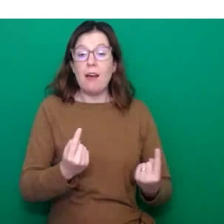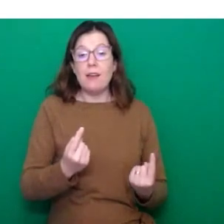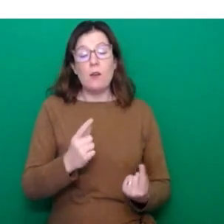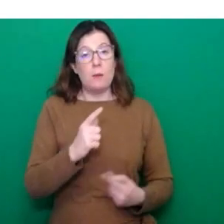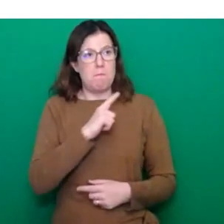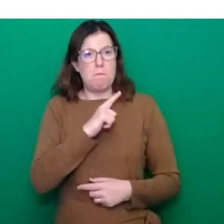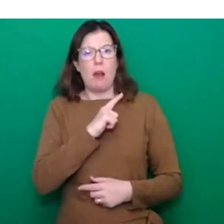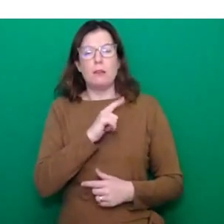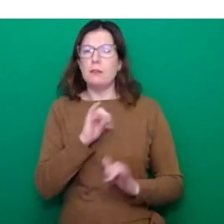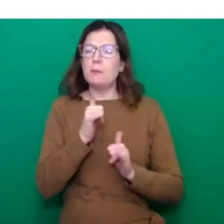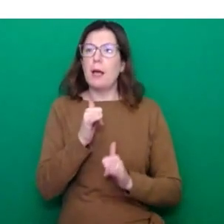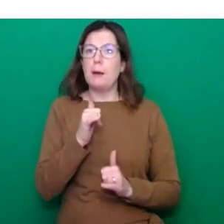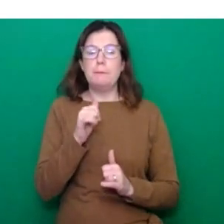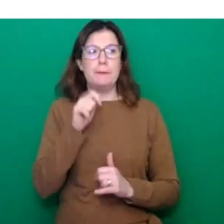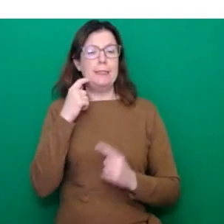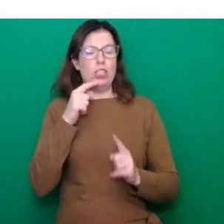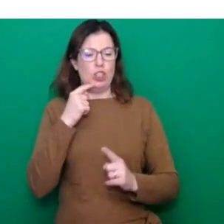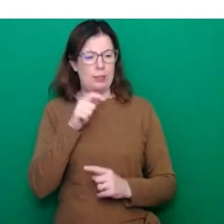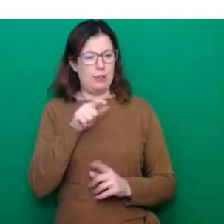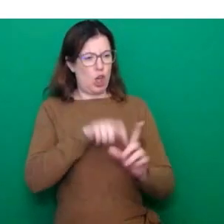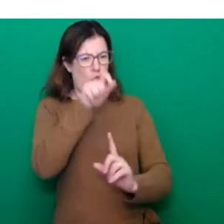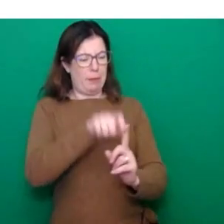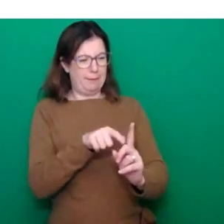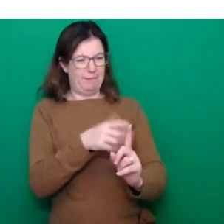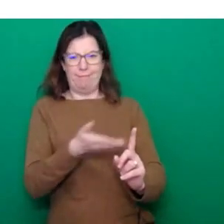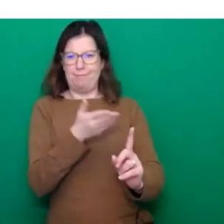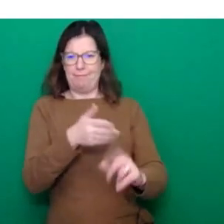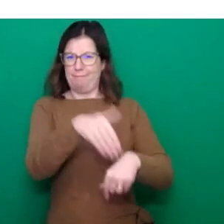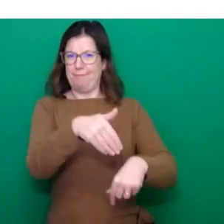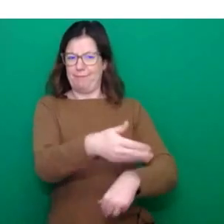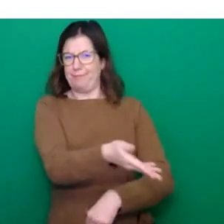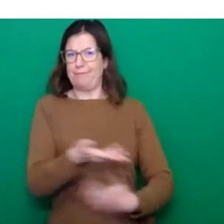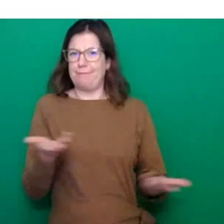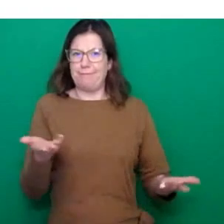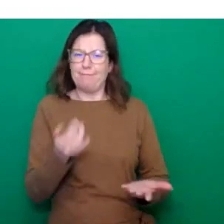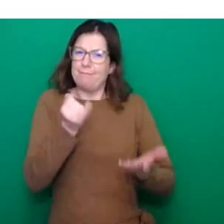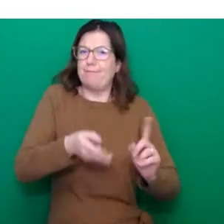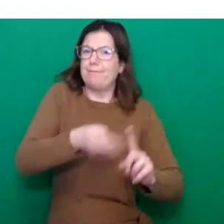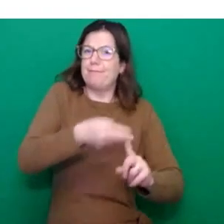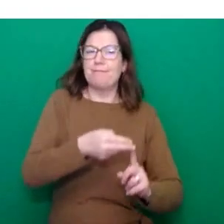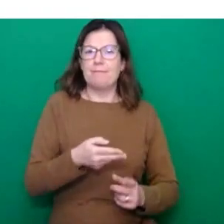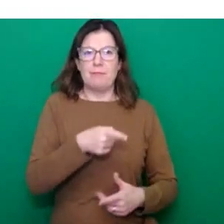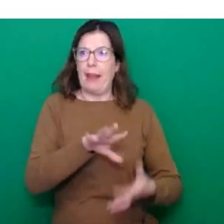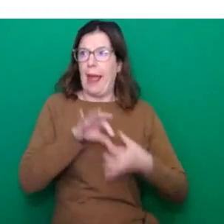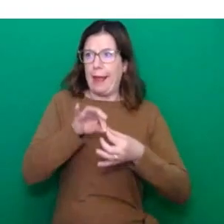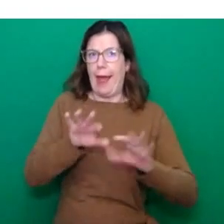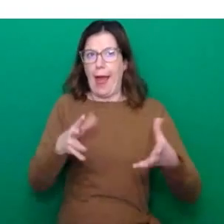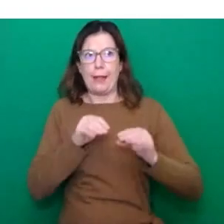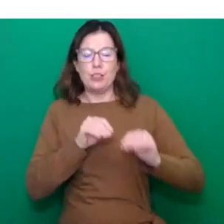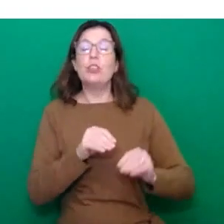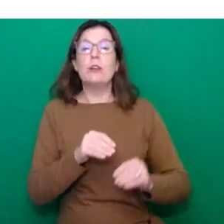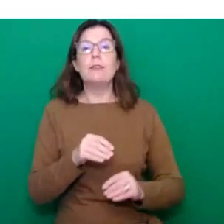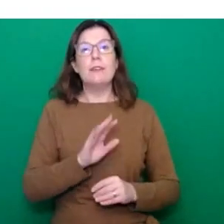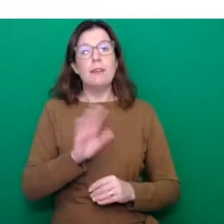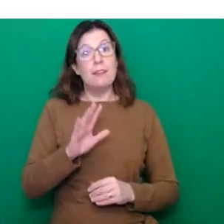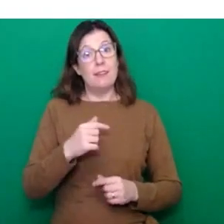kind of understand what's going on for a young person, and they may label it as, misbehaving or, not really engaging. So I think the beauty